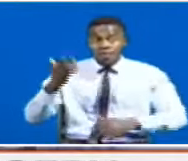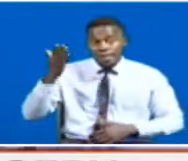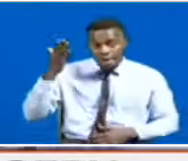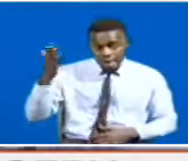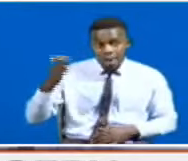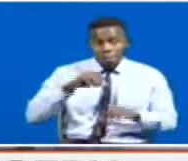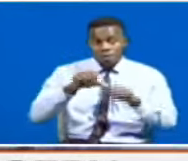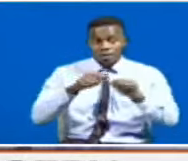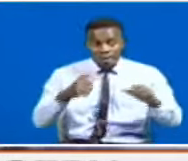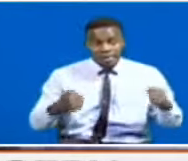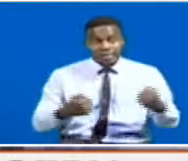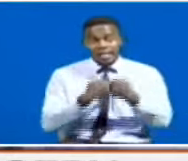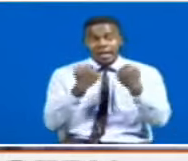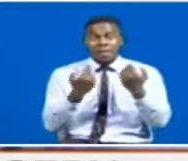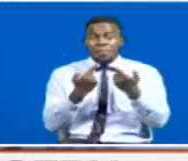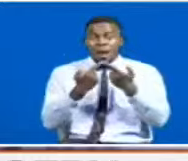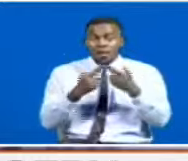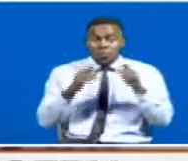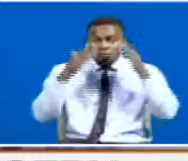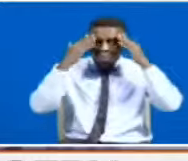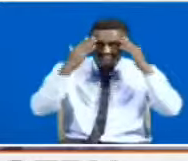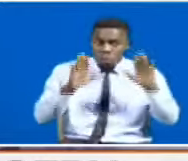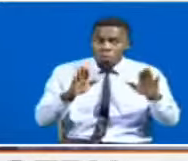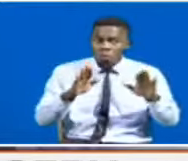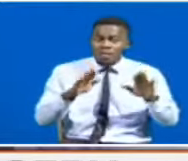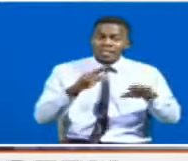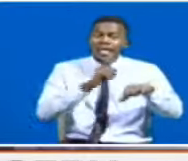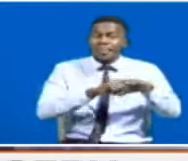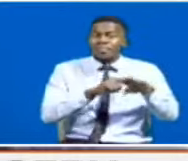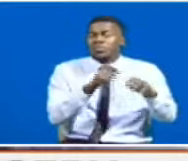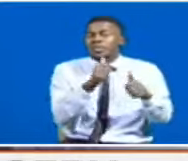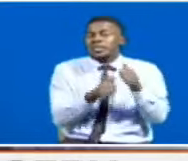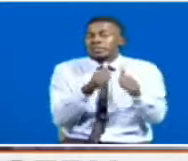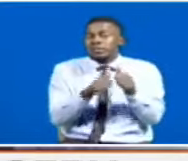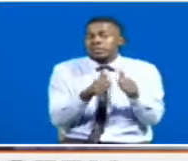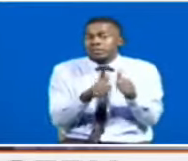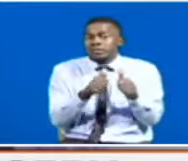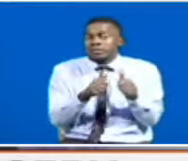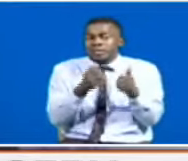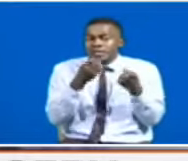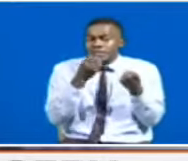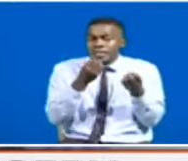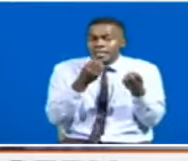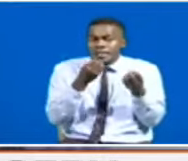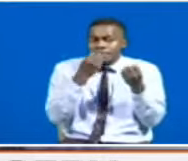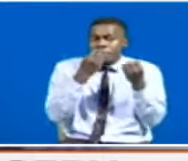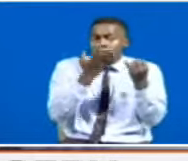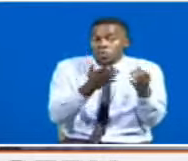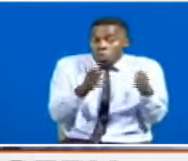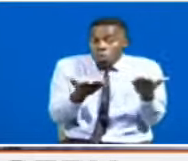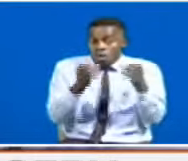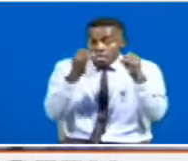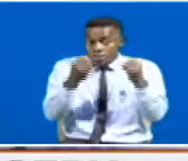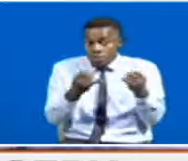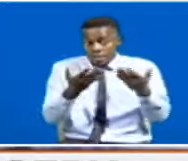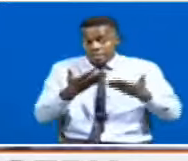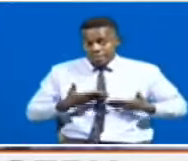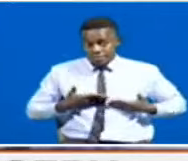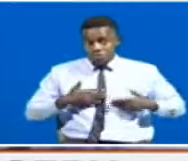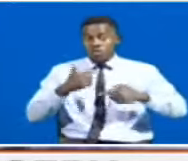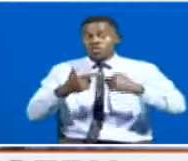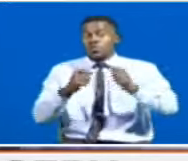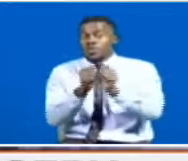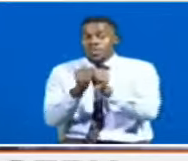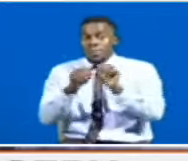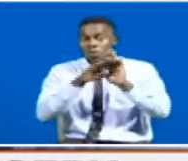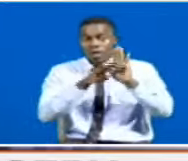ambayo ilitokea. Kwa hivyo hatujui ni wakati gani ambayo tutaambiwa tuendeleshe na program ambayo tuko nayo. So